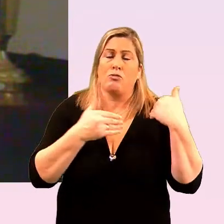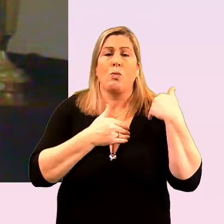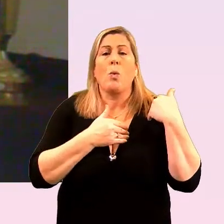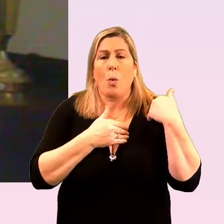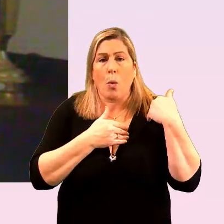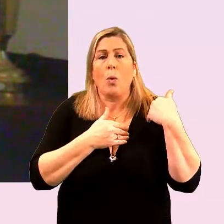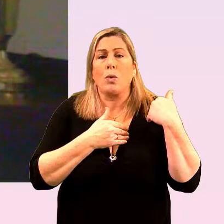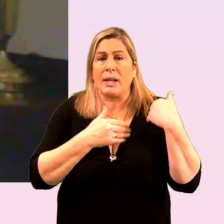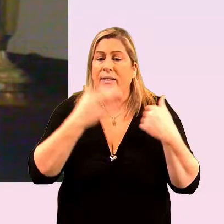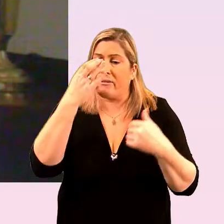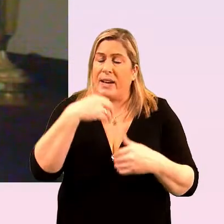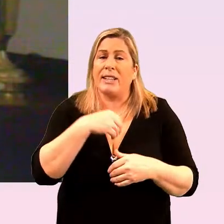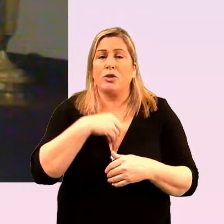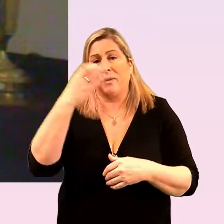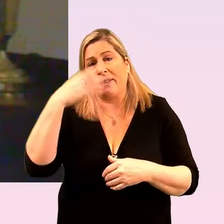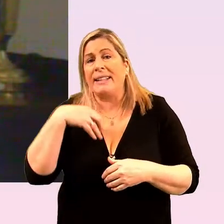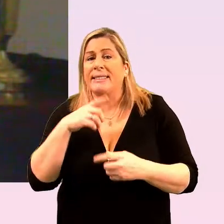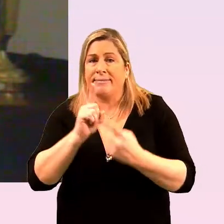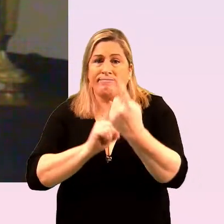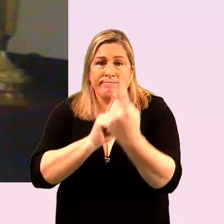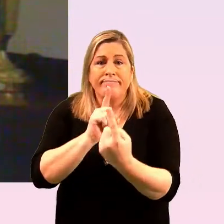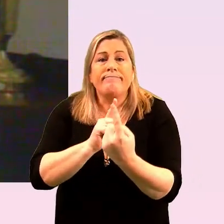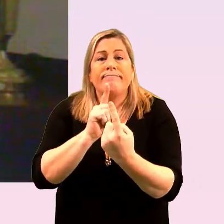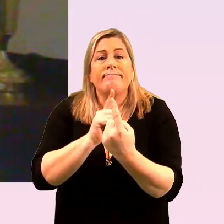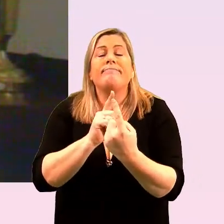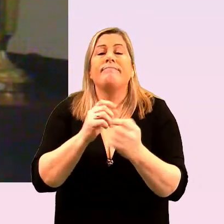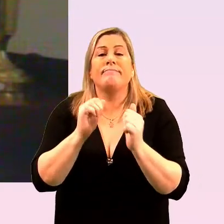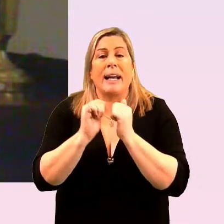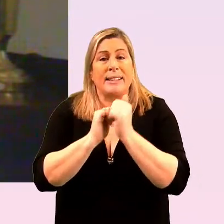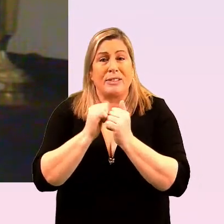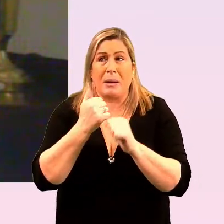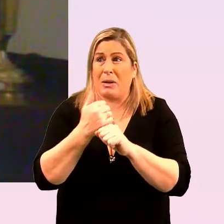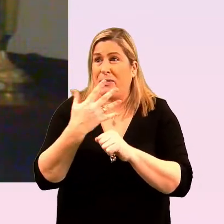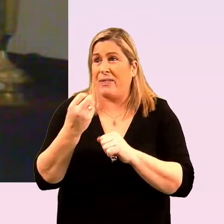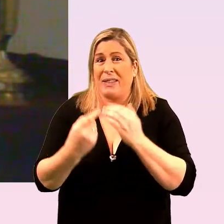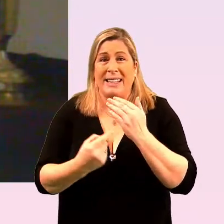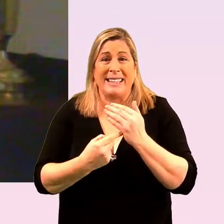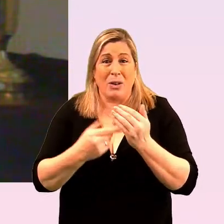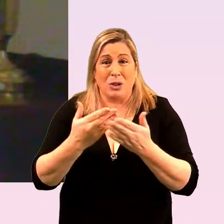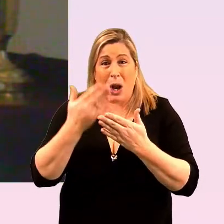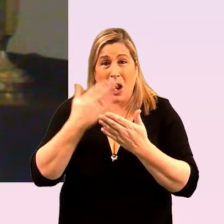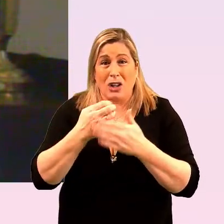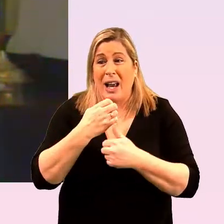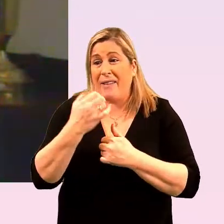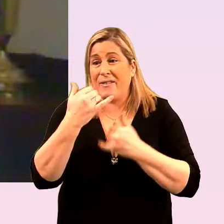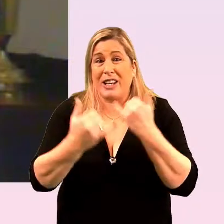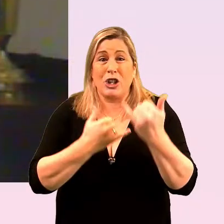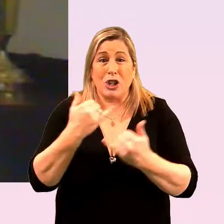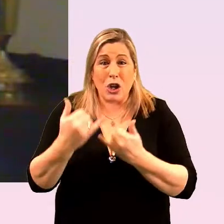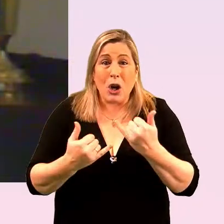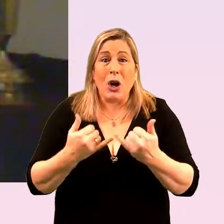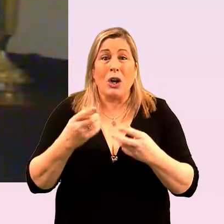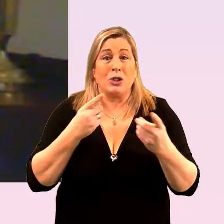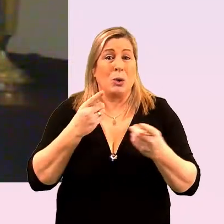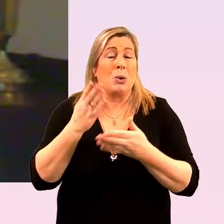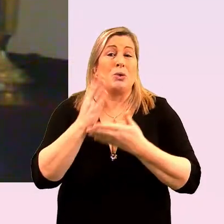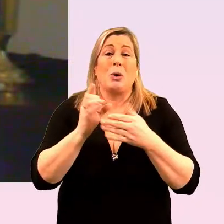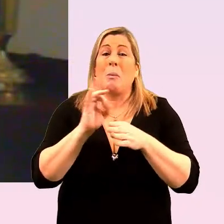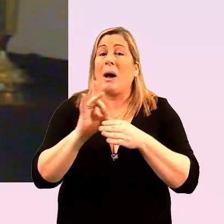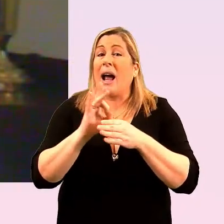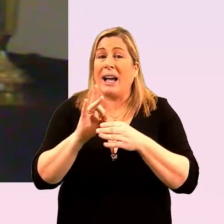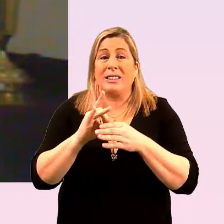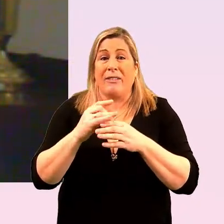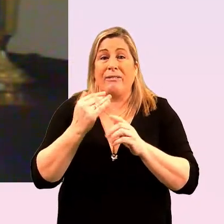in face-to-face activity. There's about 50,000 learners every year who, undertake some sort of further